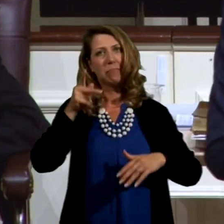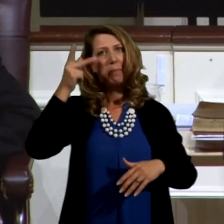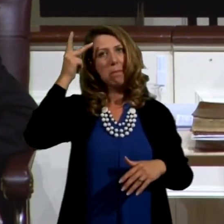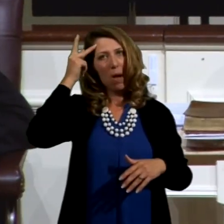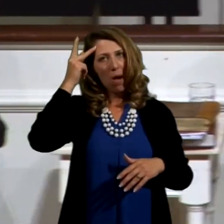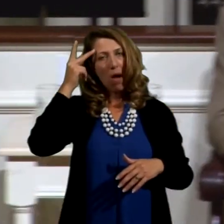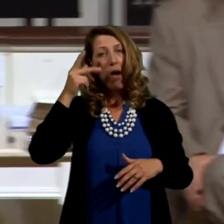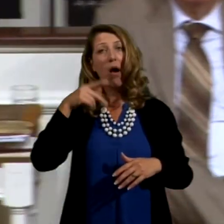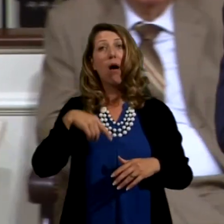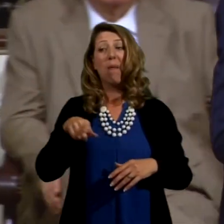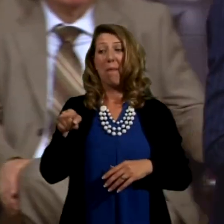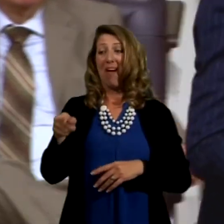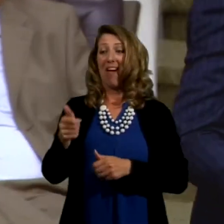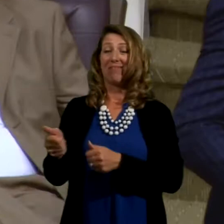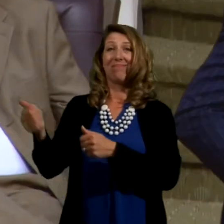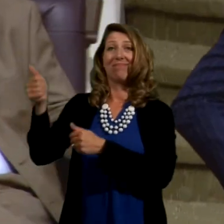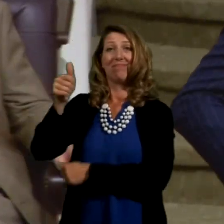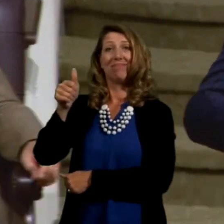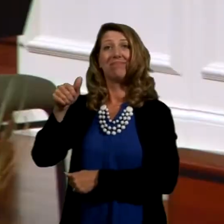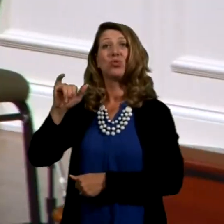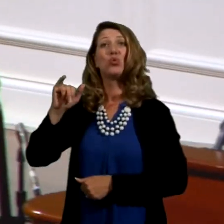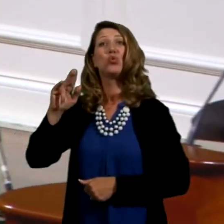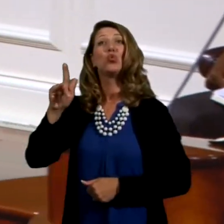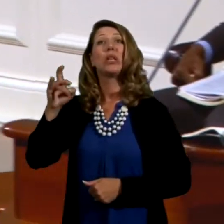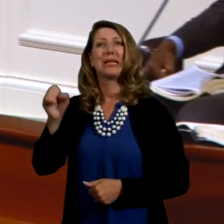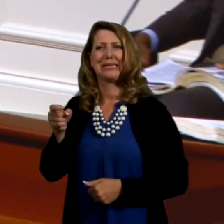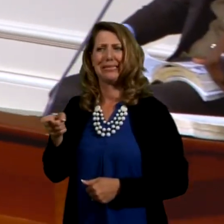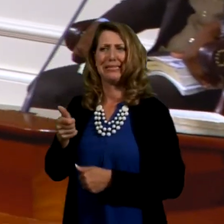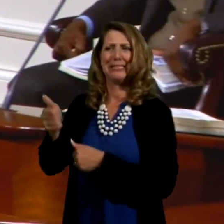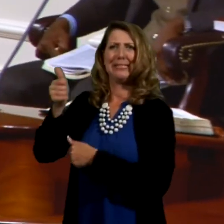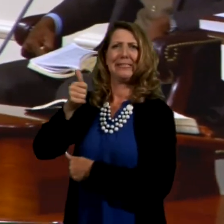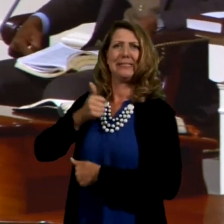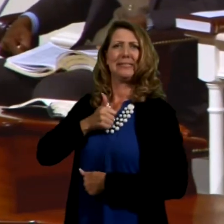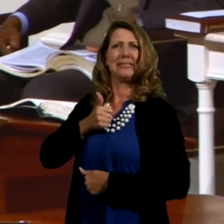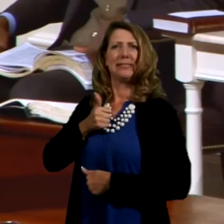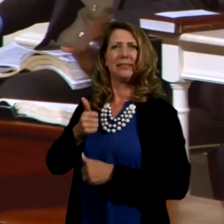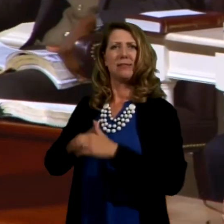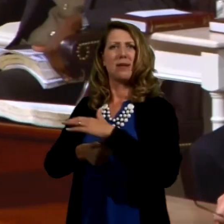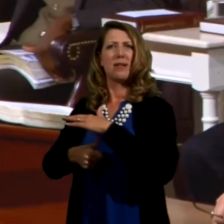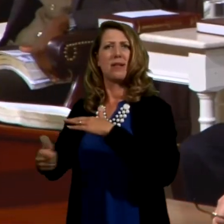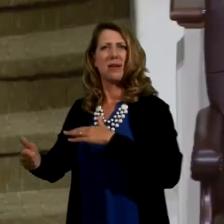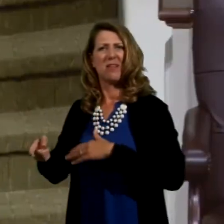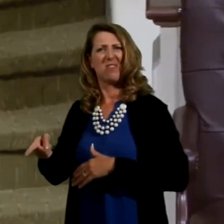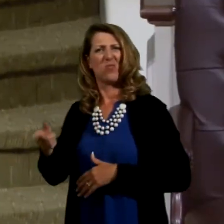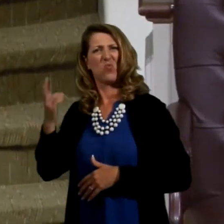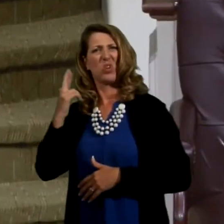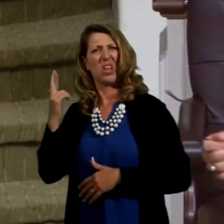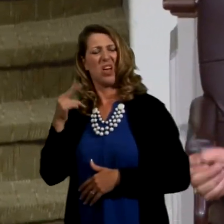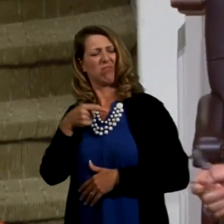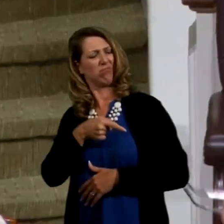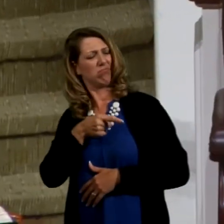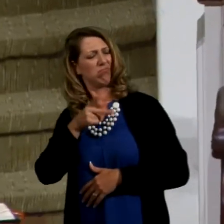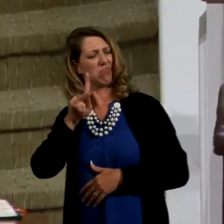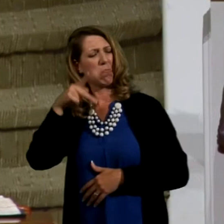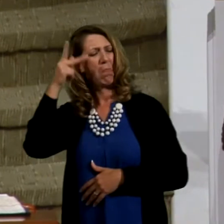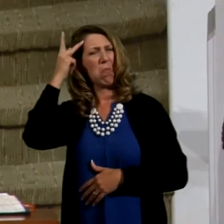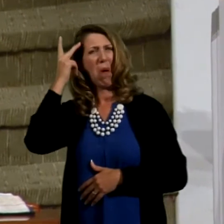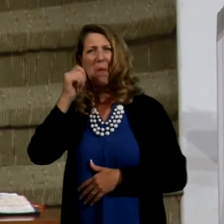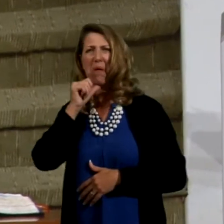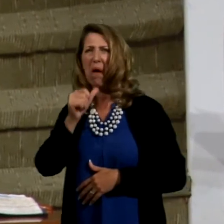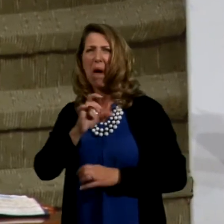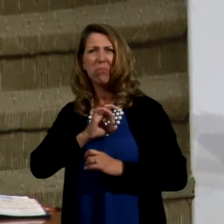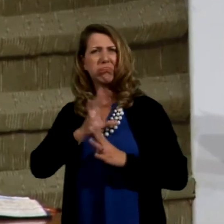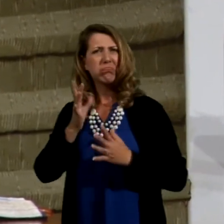this centurion, had been filled in that this guy is not a hardened criminal. He's a good man in a bad